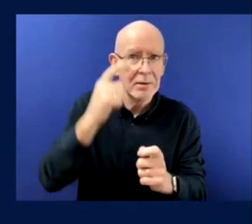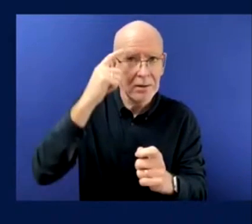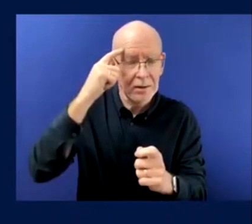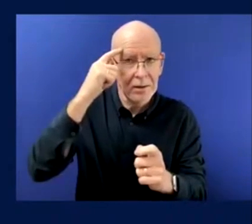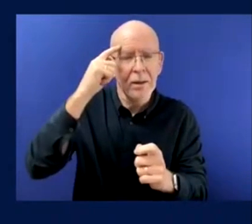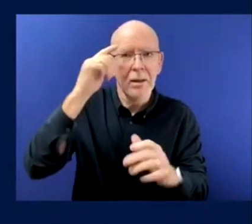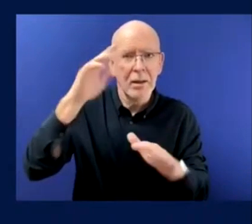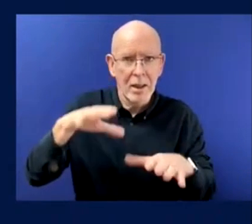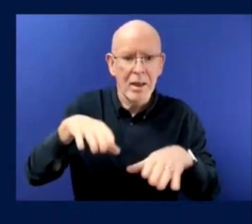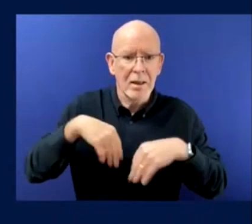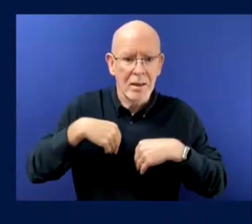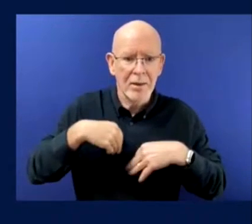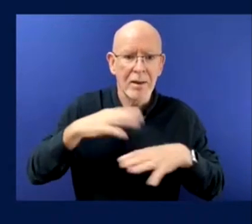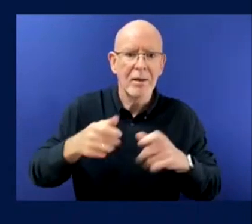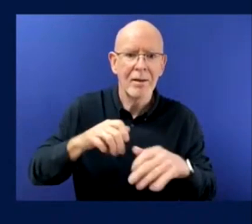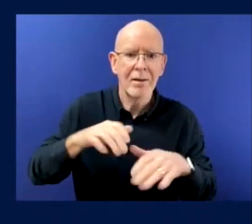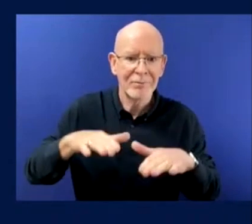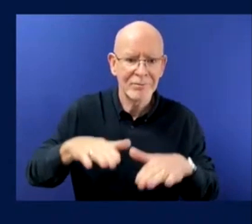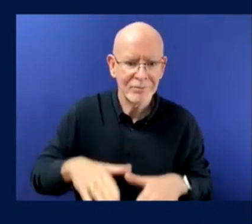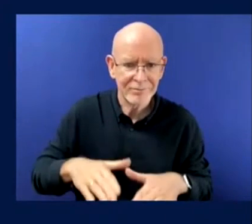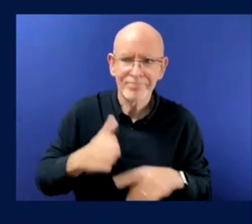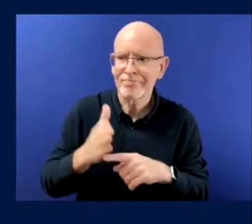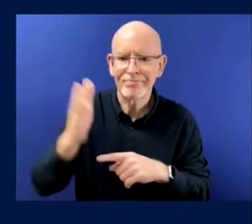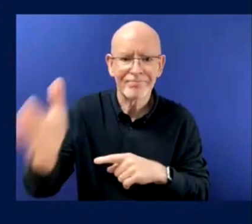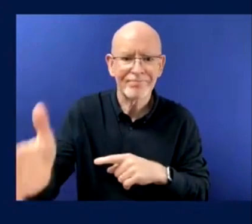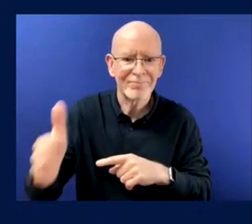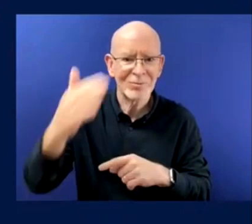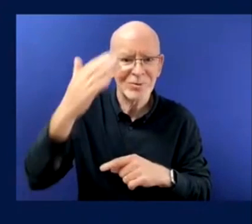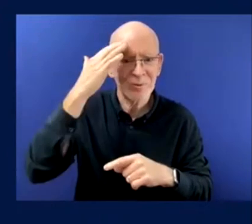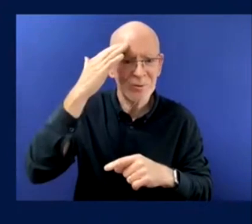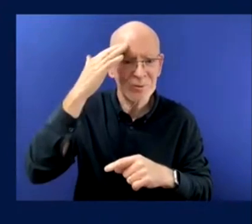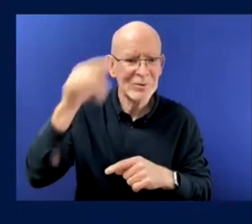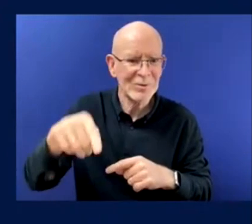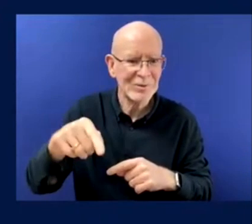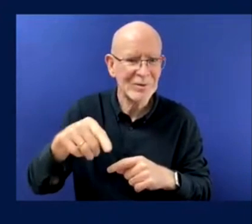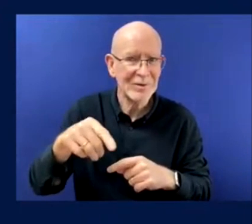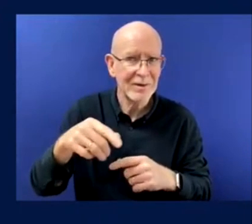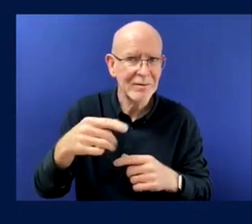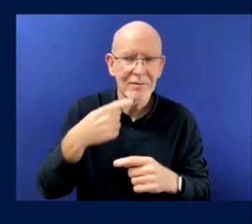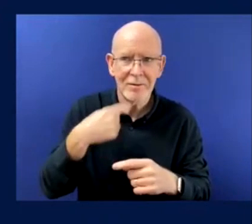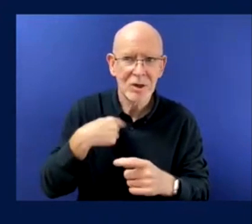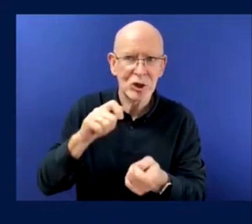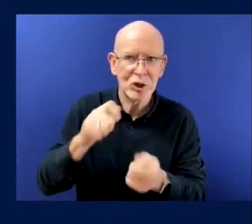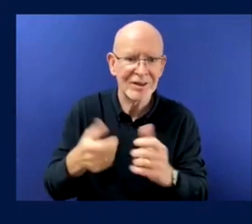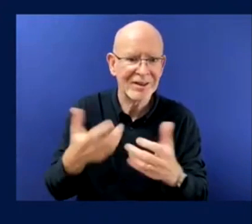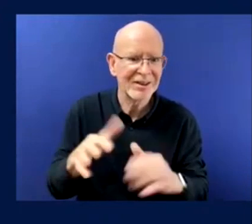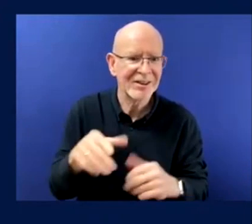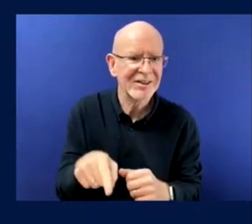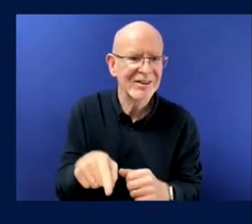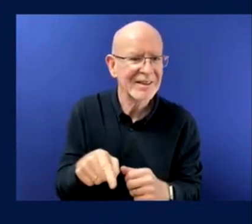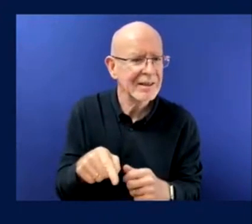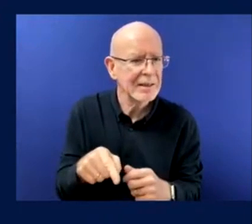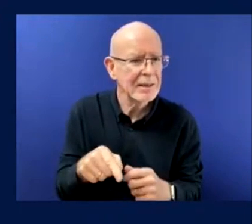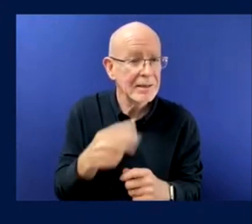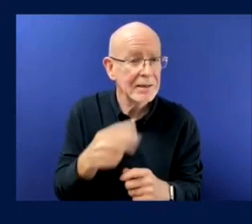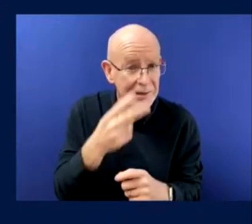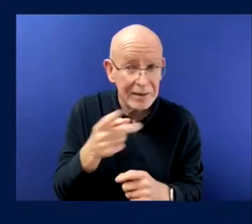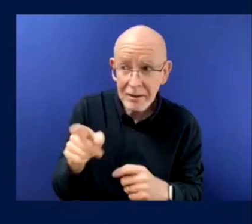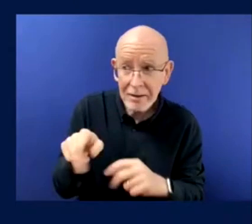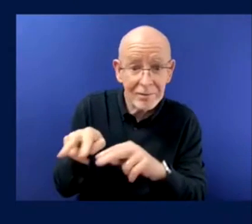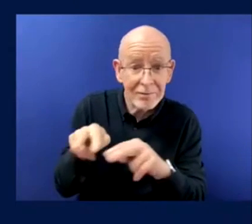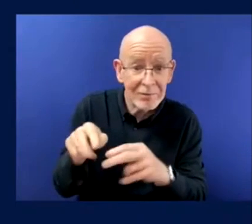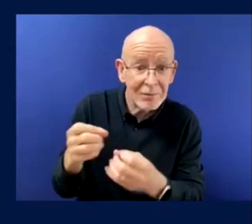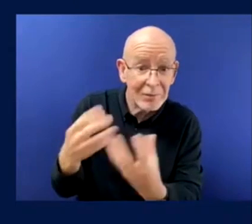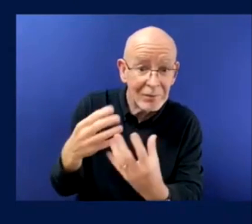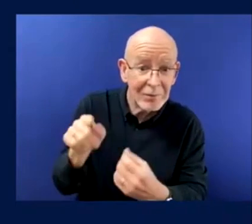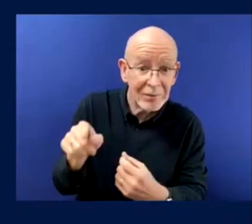if he isn't at the game an hour early, it causes him a great deal of anxiety. And like Yanis and Paul, he really benefits from arriving